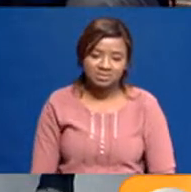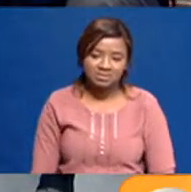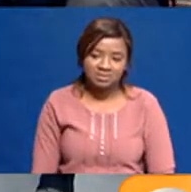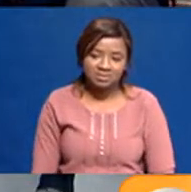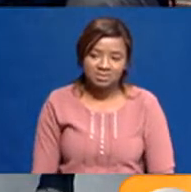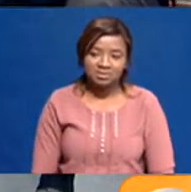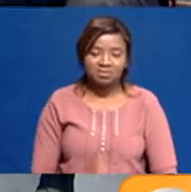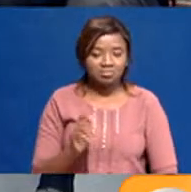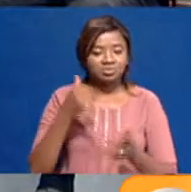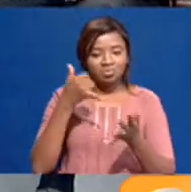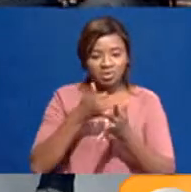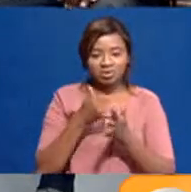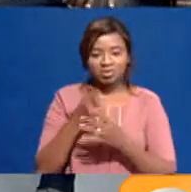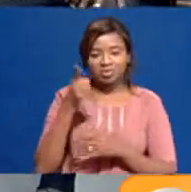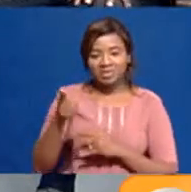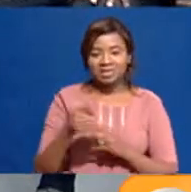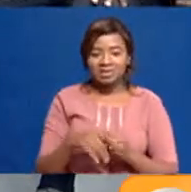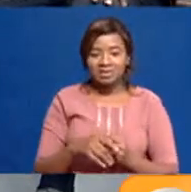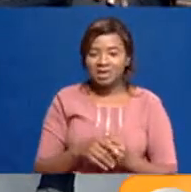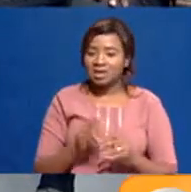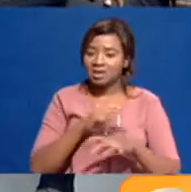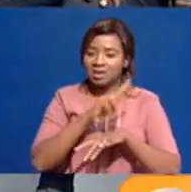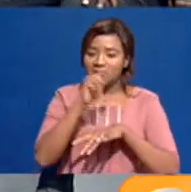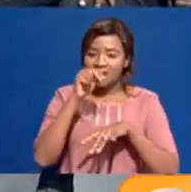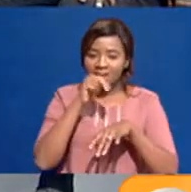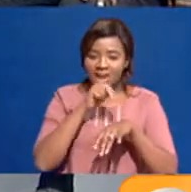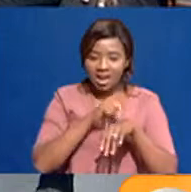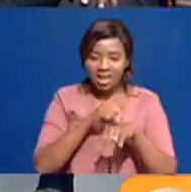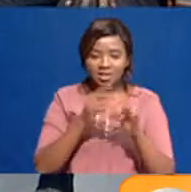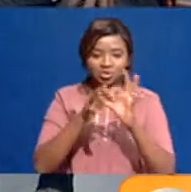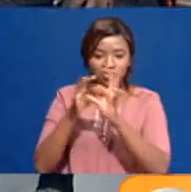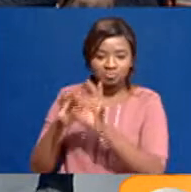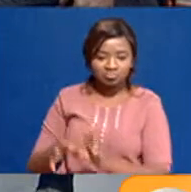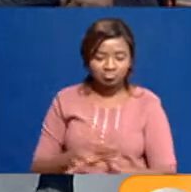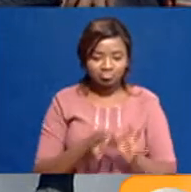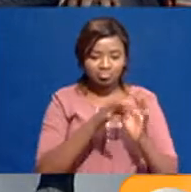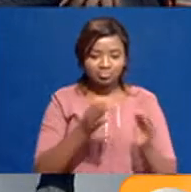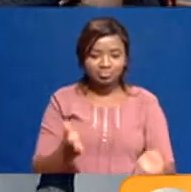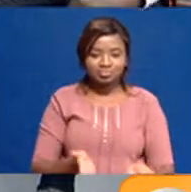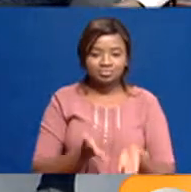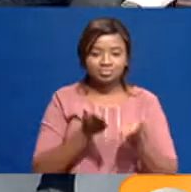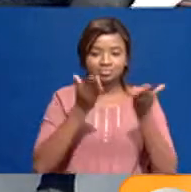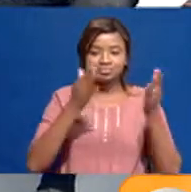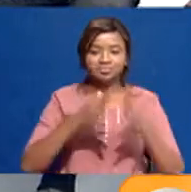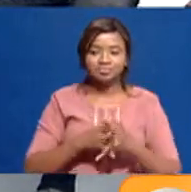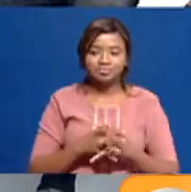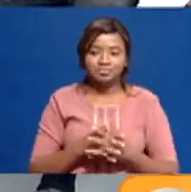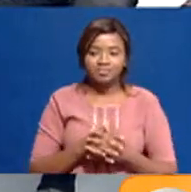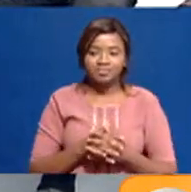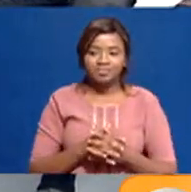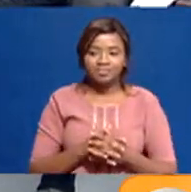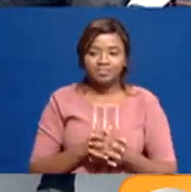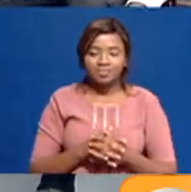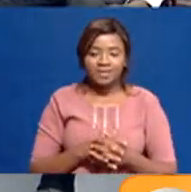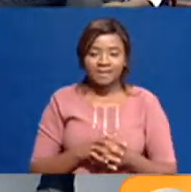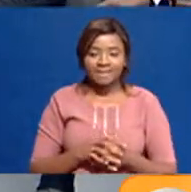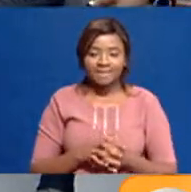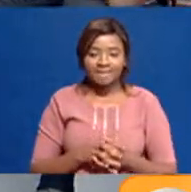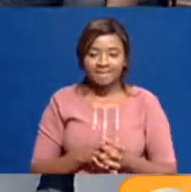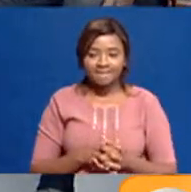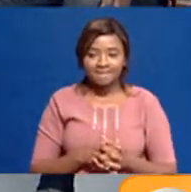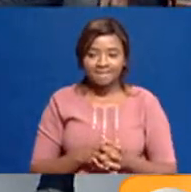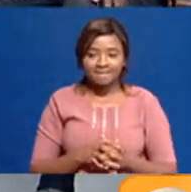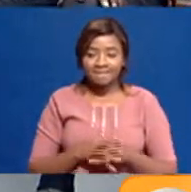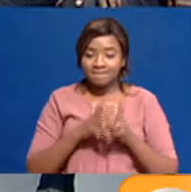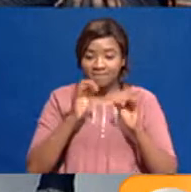we included that. Nationhood building. Kenya istahili heshima. More than that now. If you just